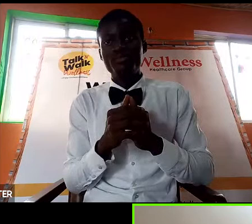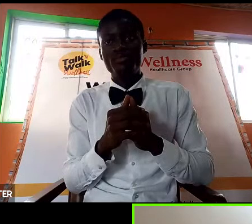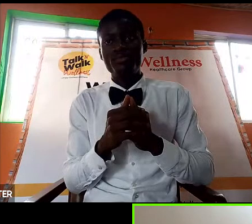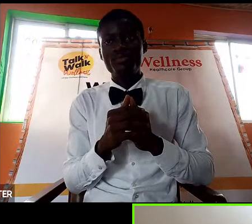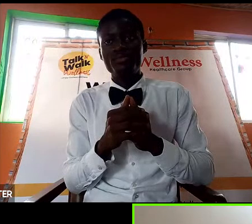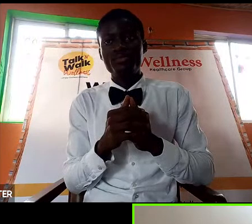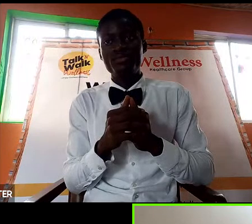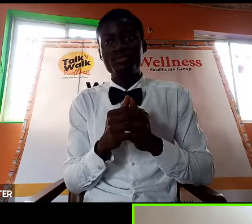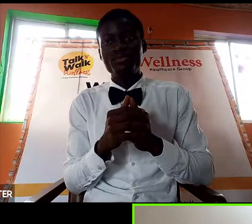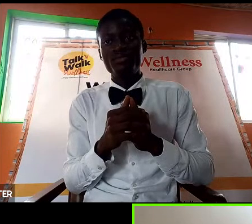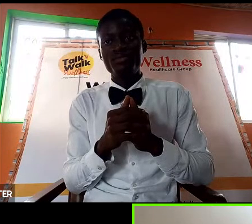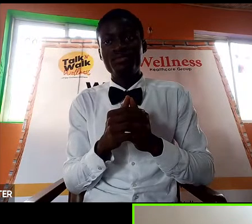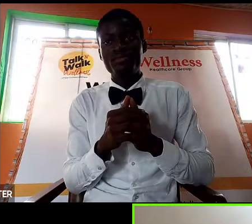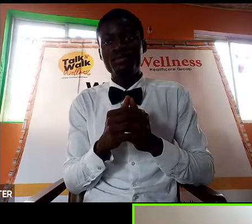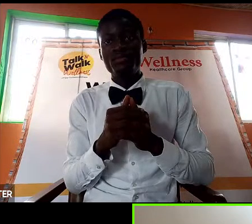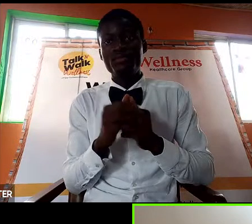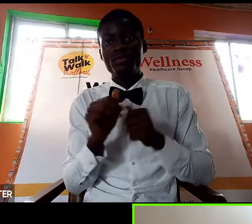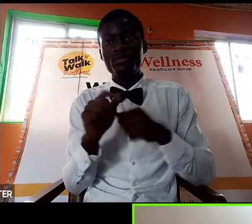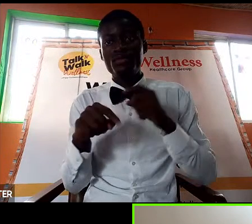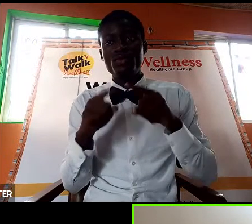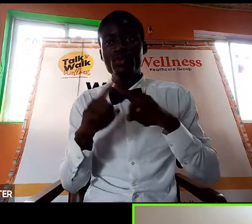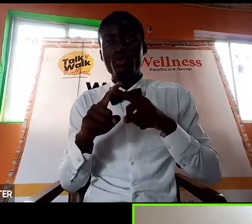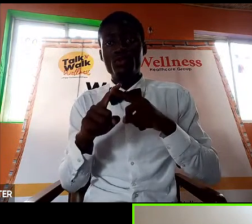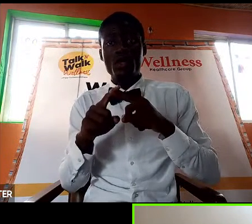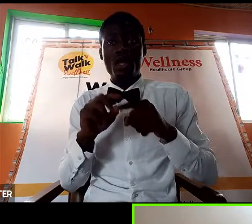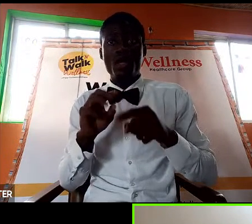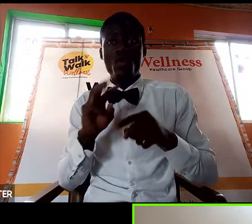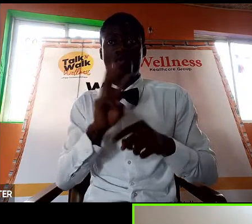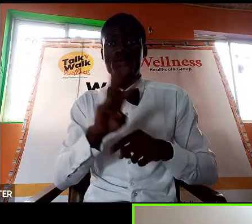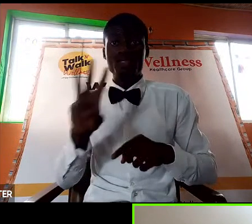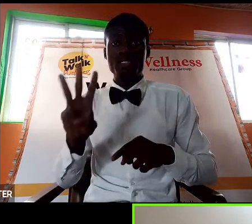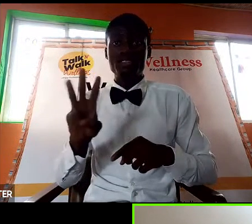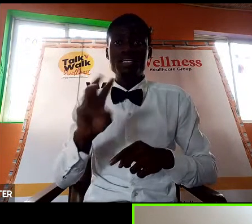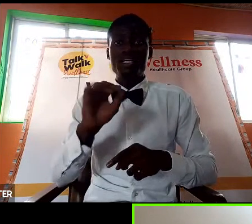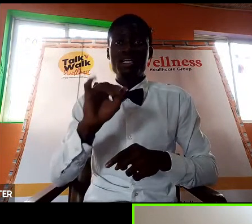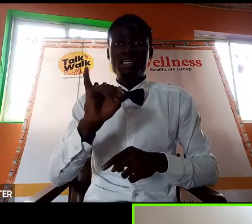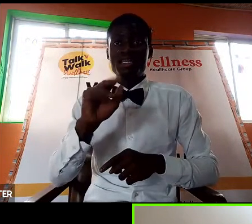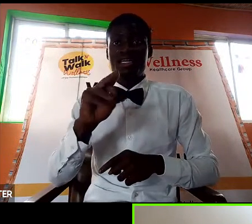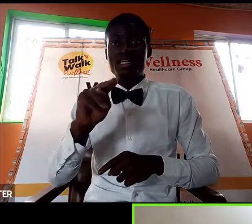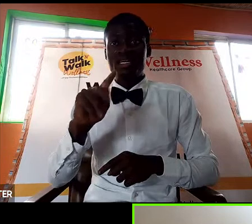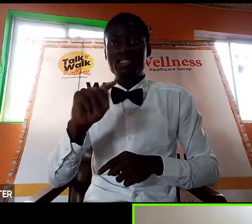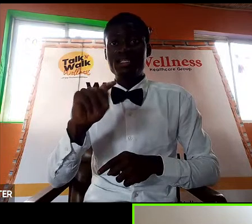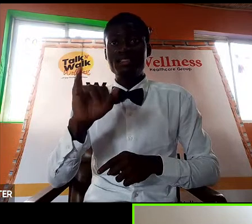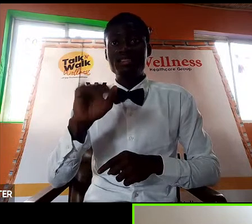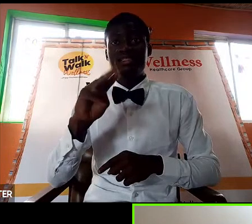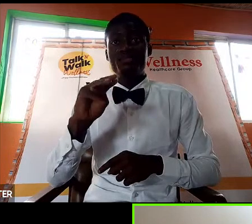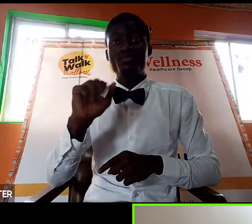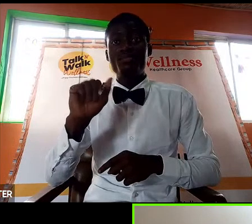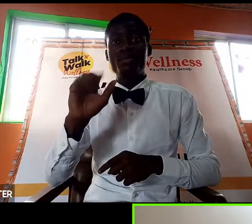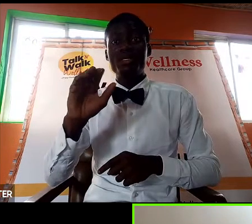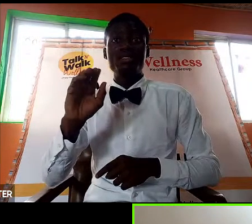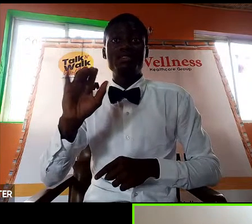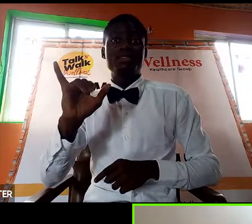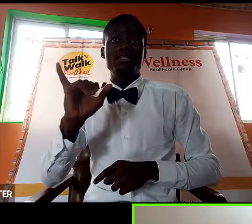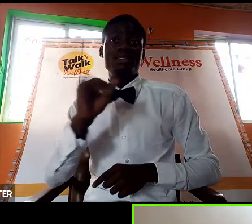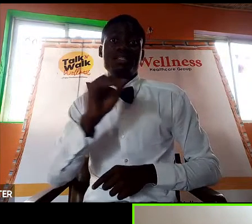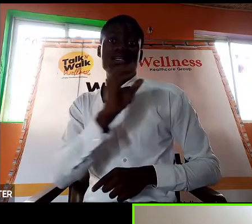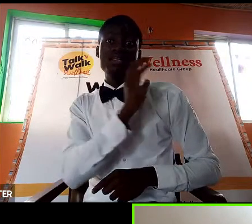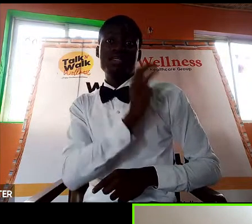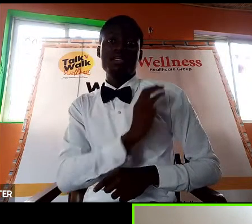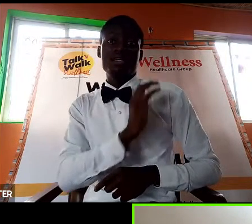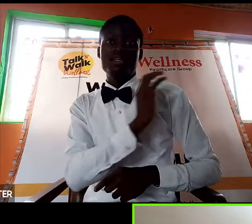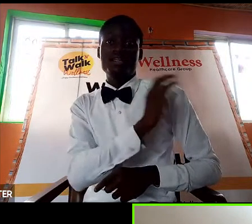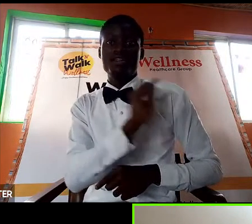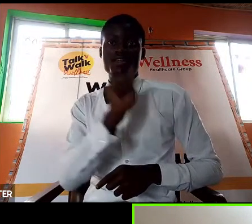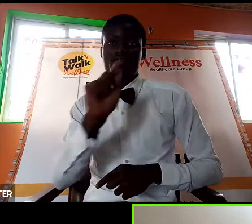website, intimacyclinic.org, in case they need to reach me, or check me out on social media, Dr. Tolu_the